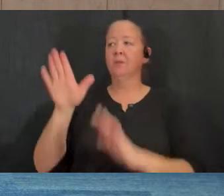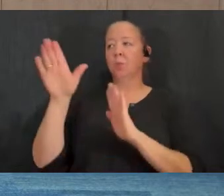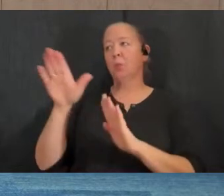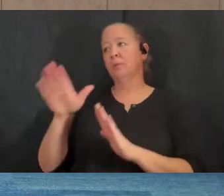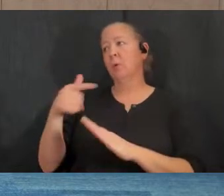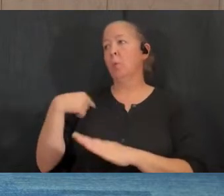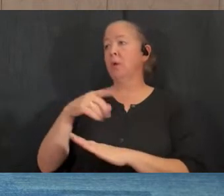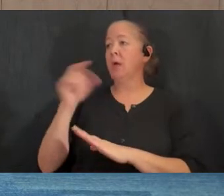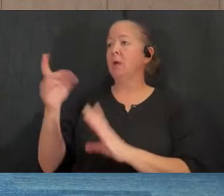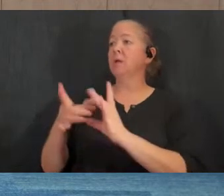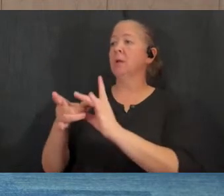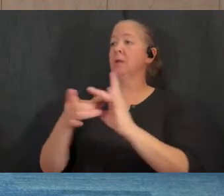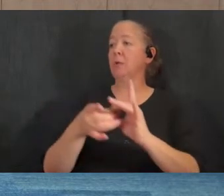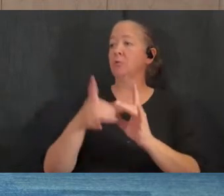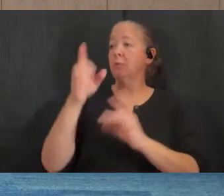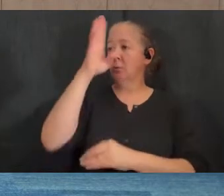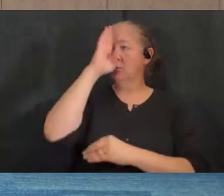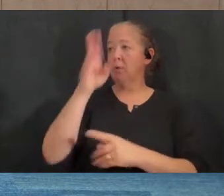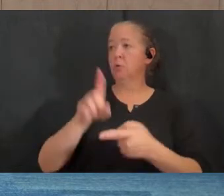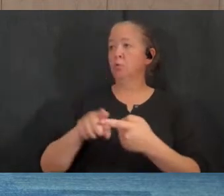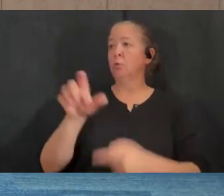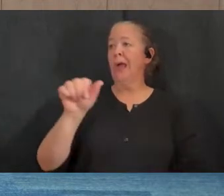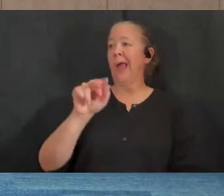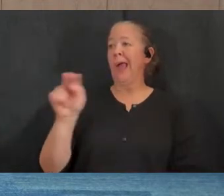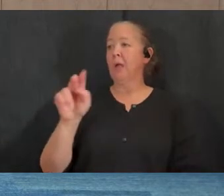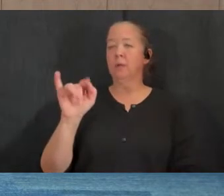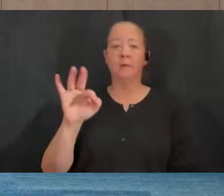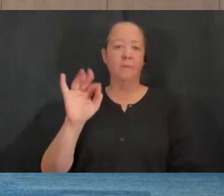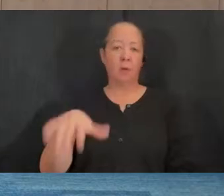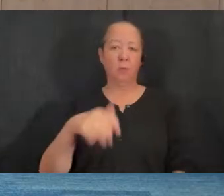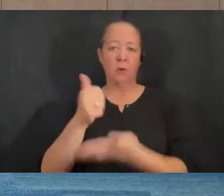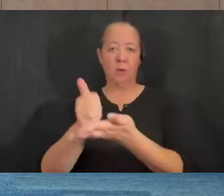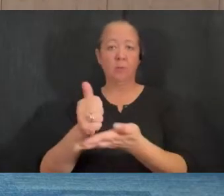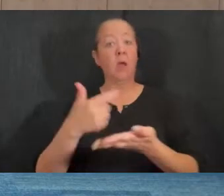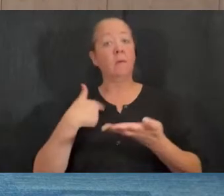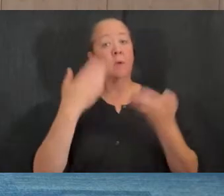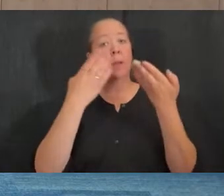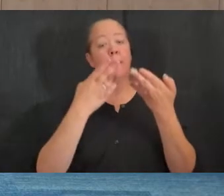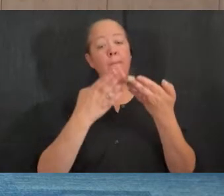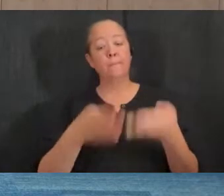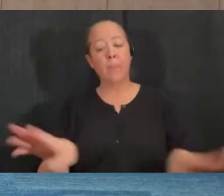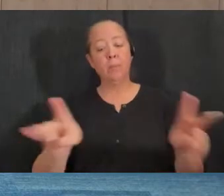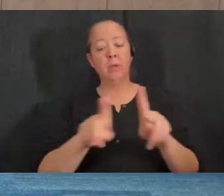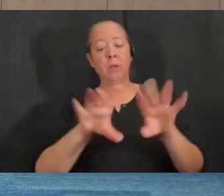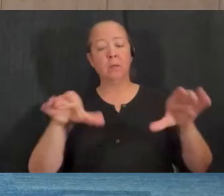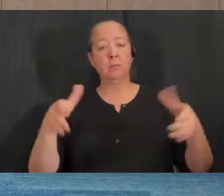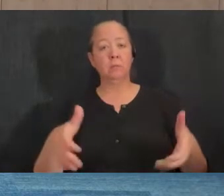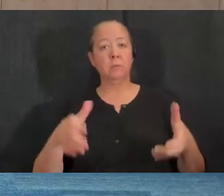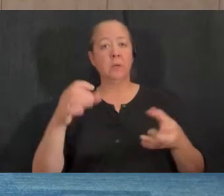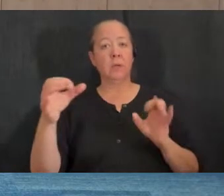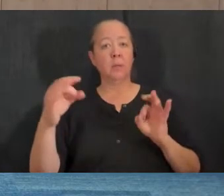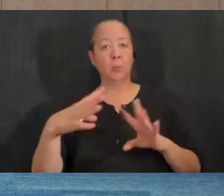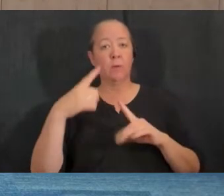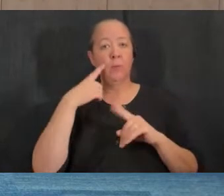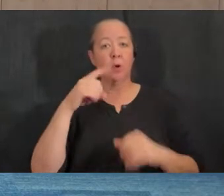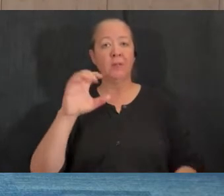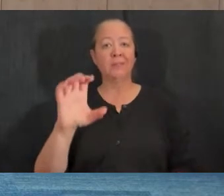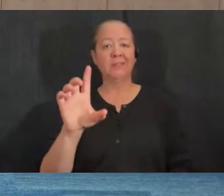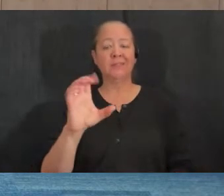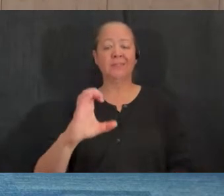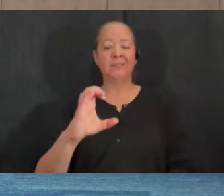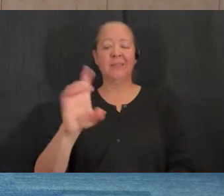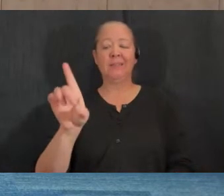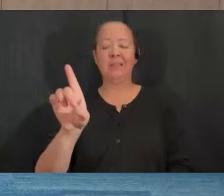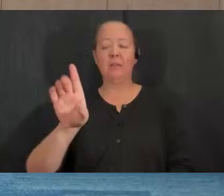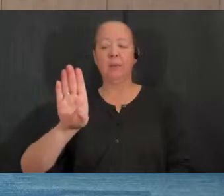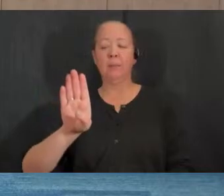Ann if that would be helpful. Is there public input on the CDBG proposal? Your name, your ward, and you have